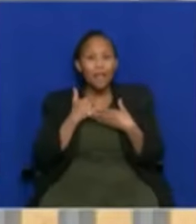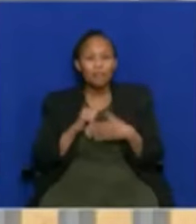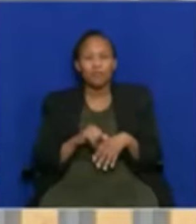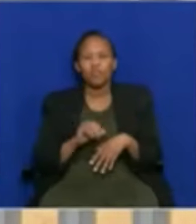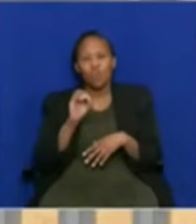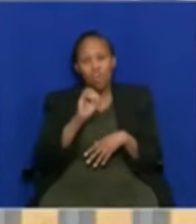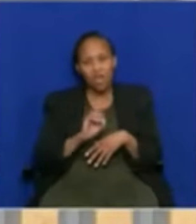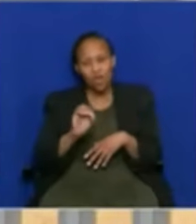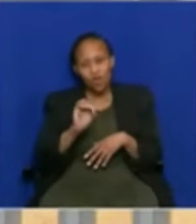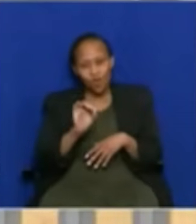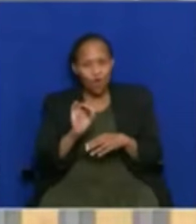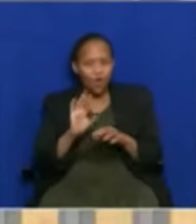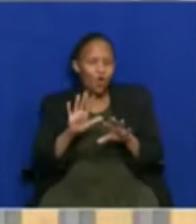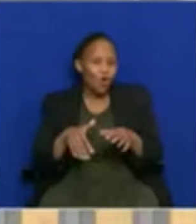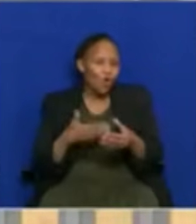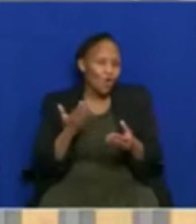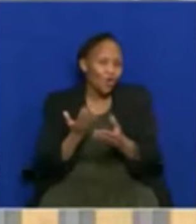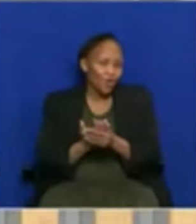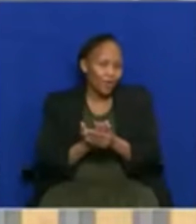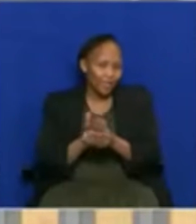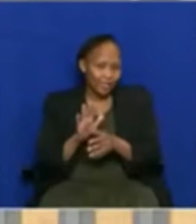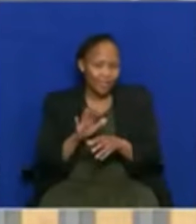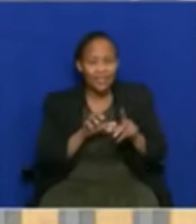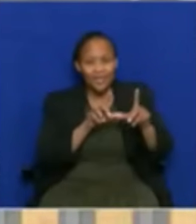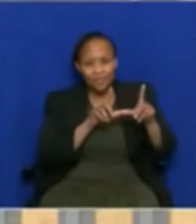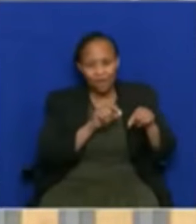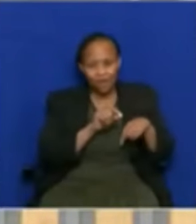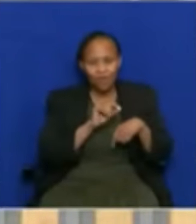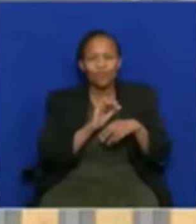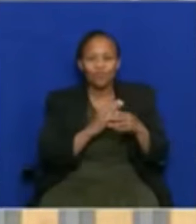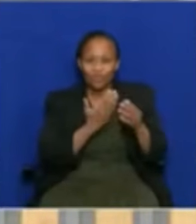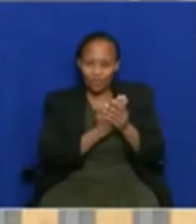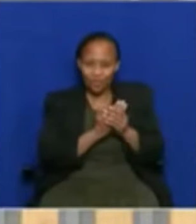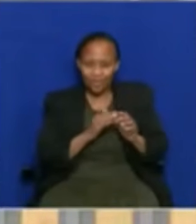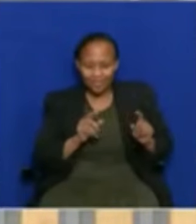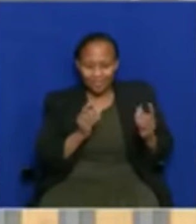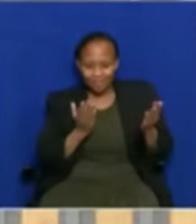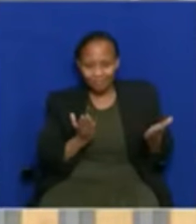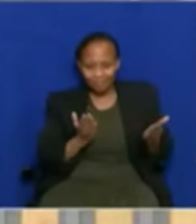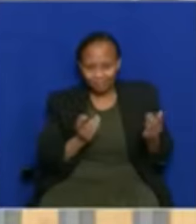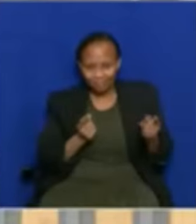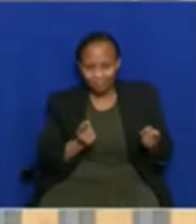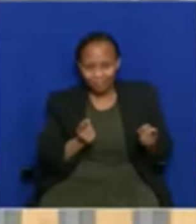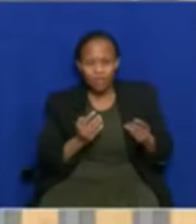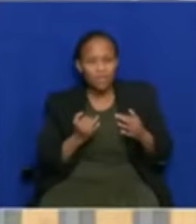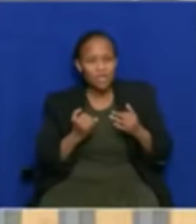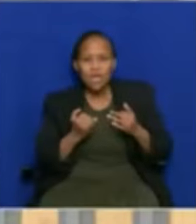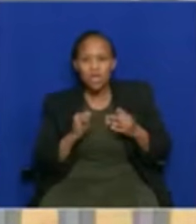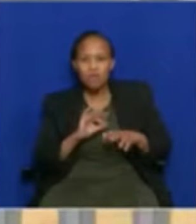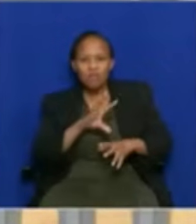in the Cape Town dockets had anything to do with the Brigadier Mukwele case.